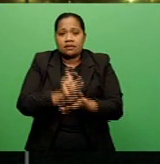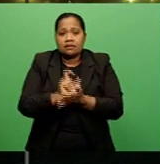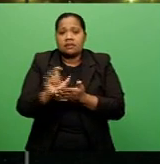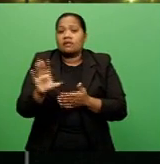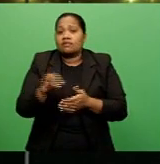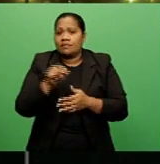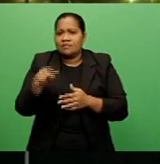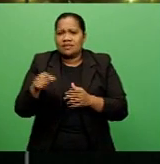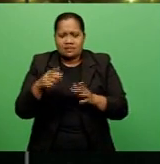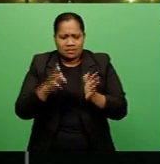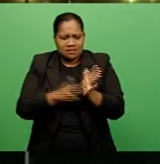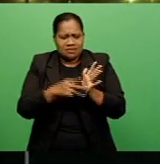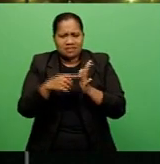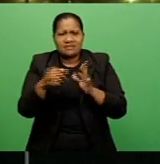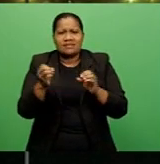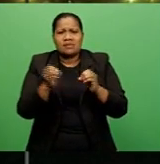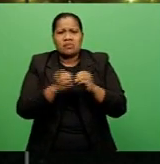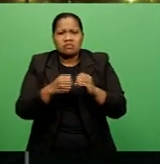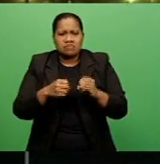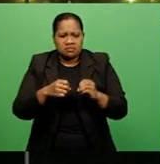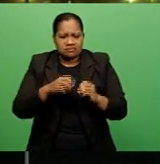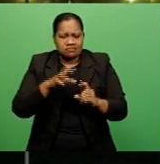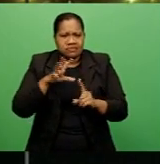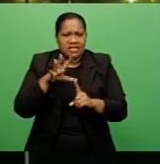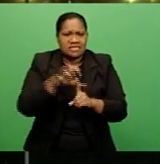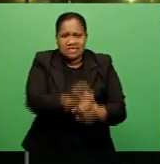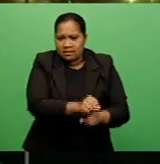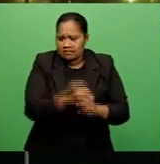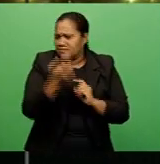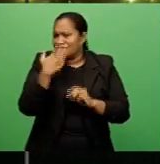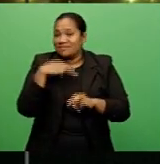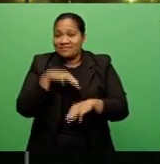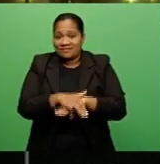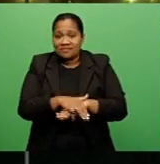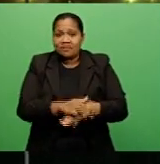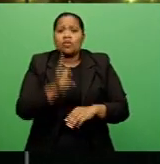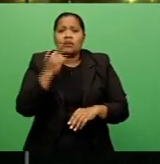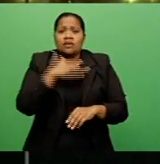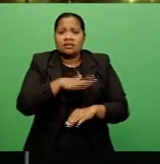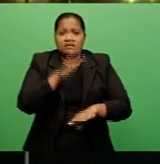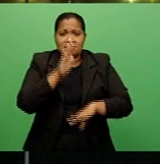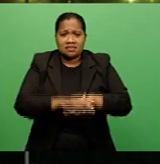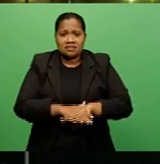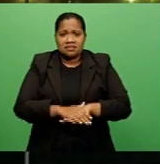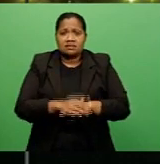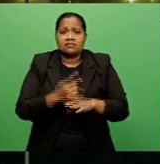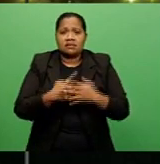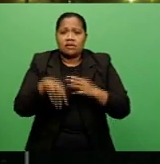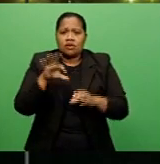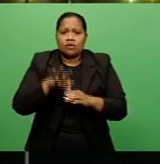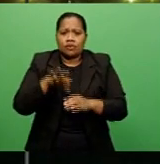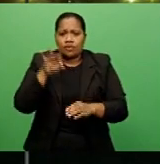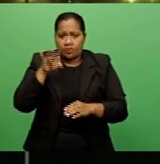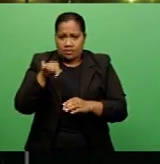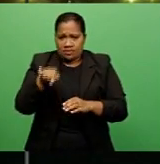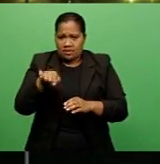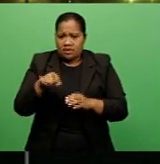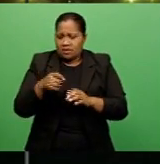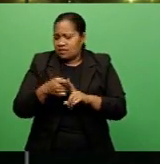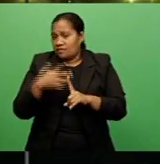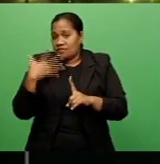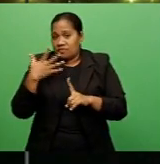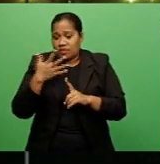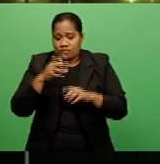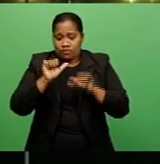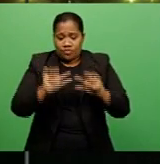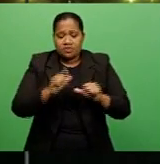a mob attack at the U.S. Capitol last month. The 100-seat Senate voted to acquit former president